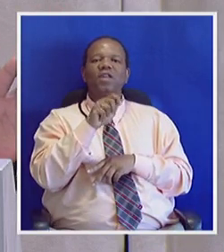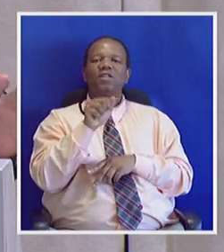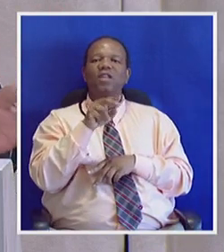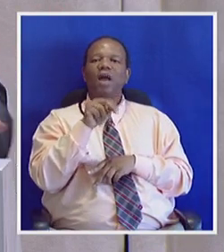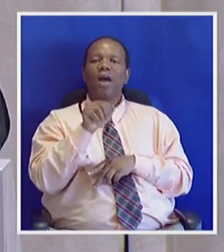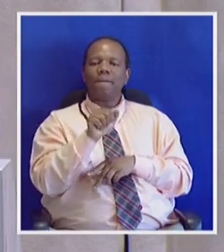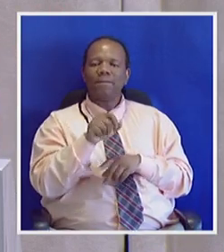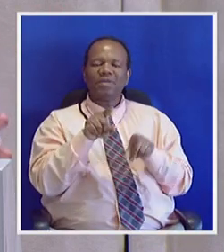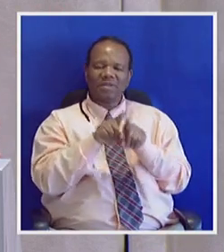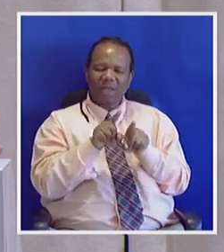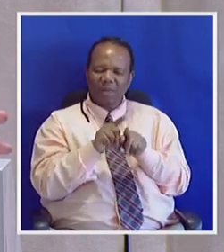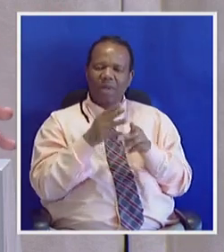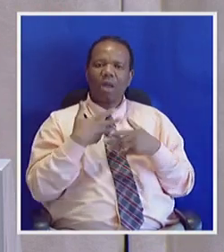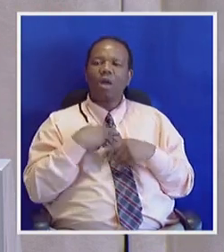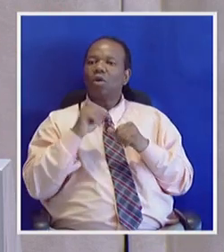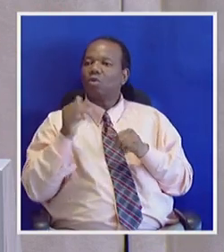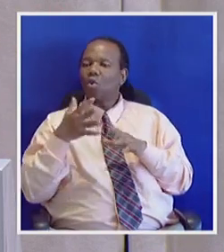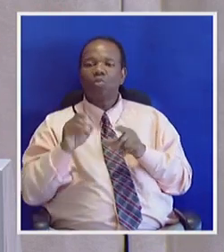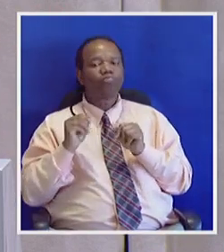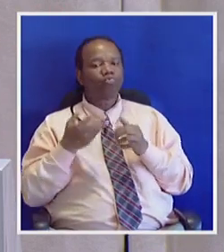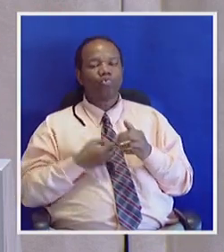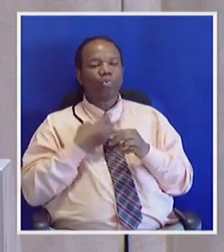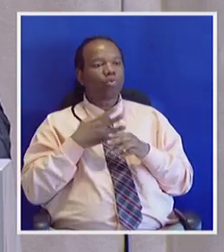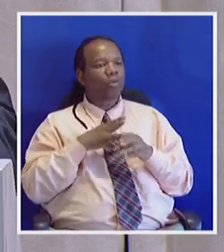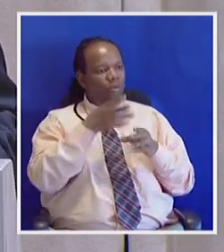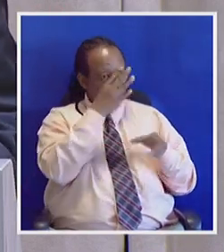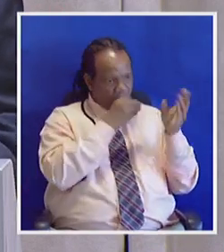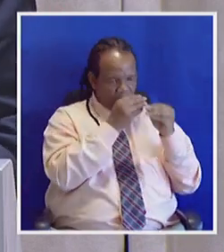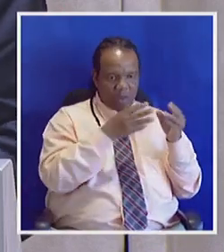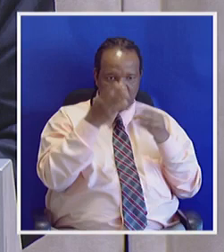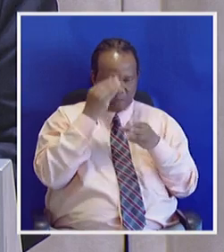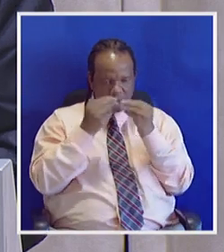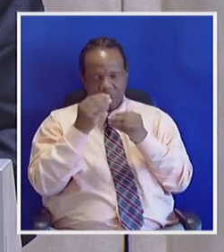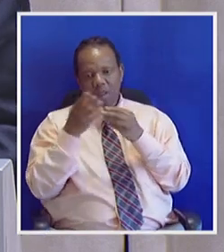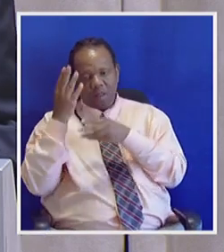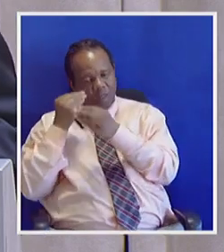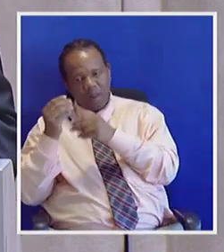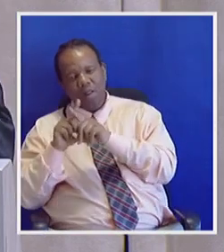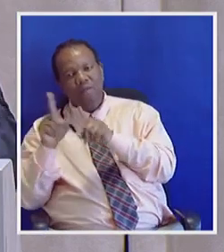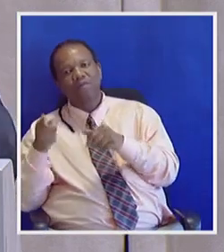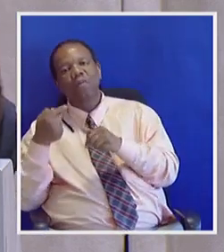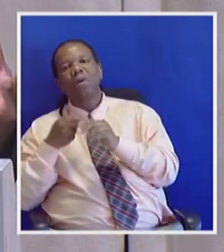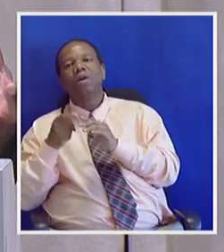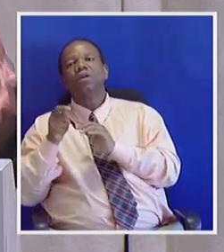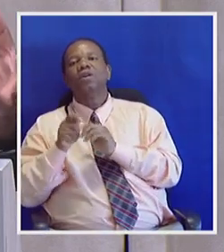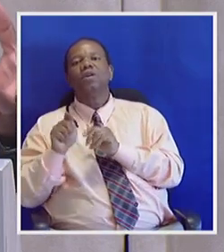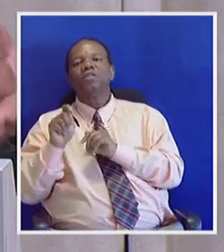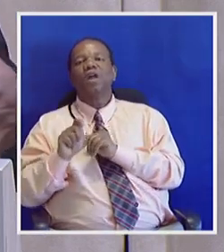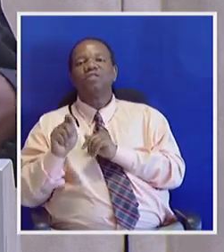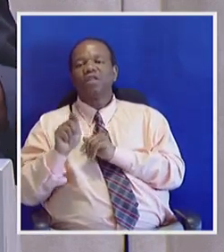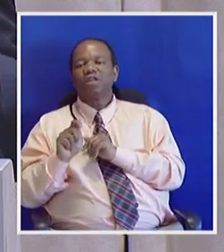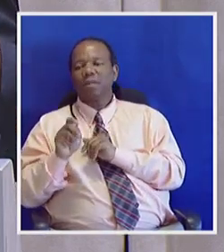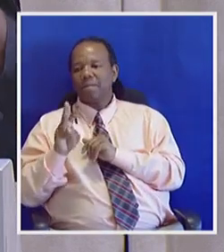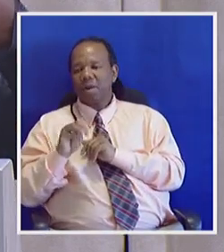people throughout the world, and clearly our Transnet Maritime College plays a critical role